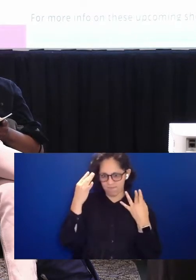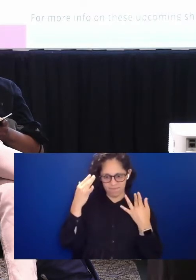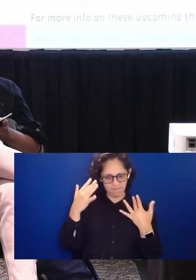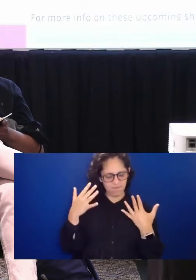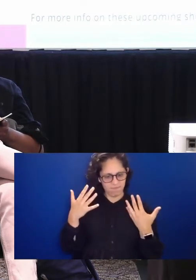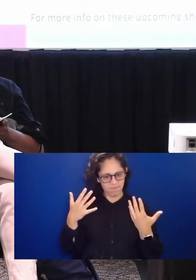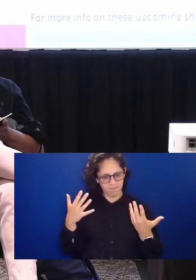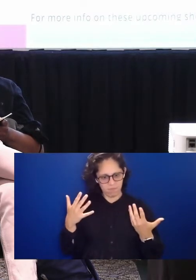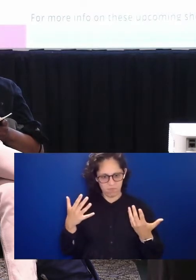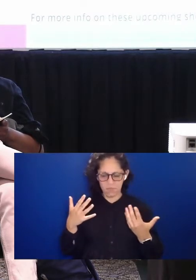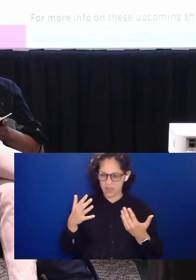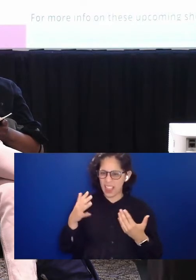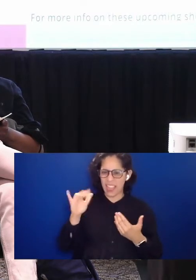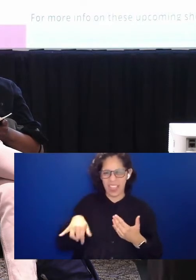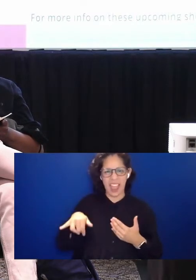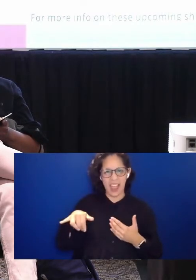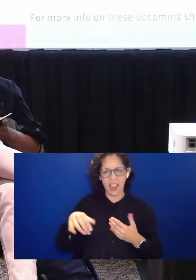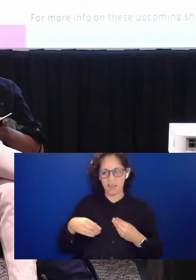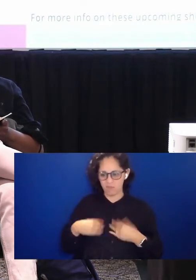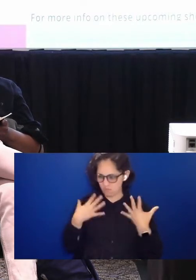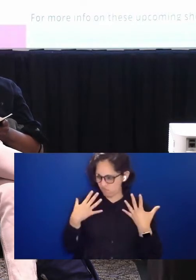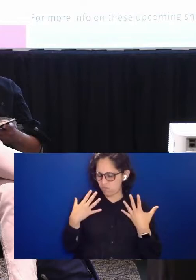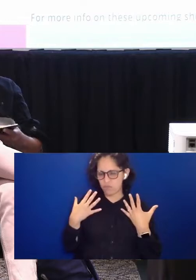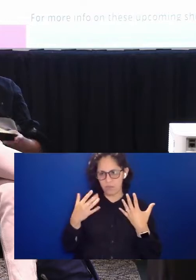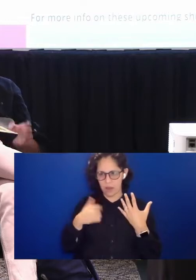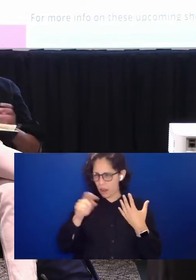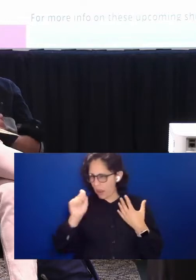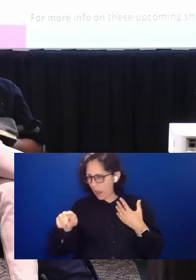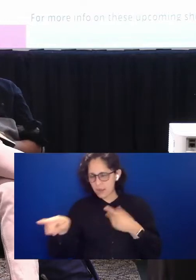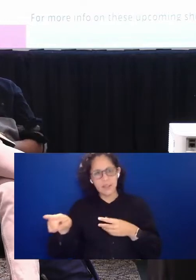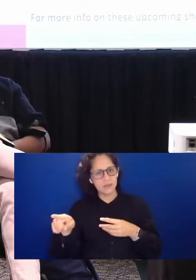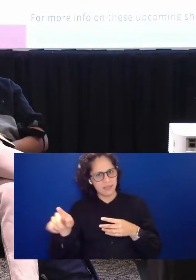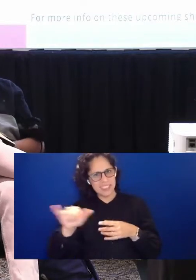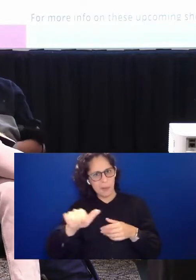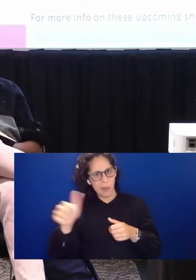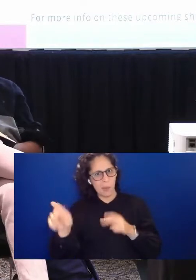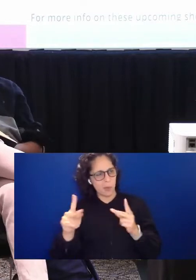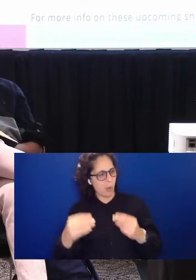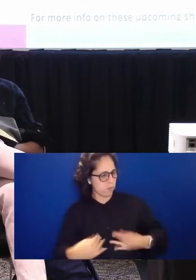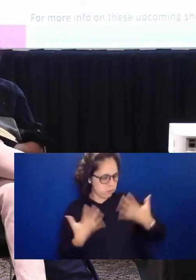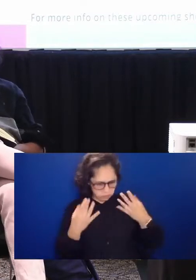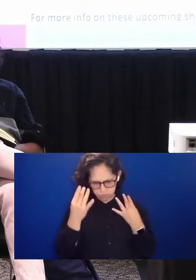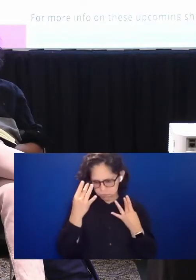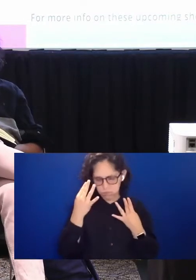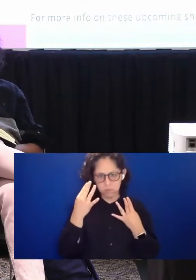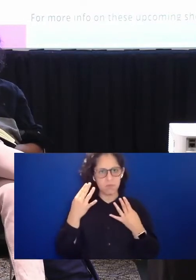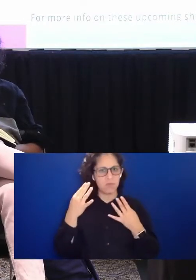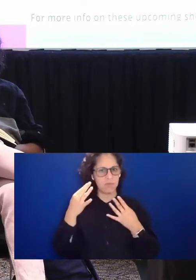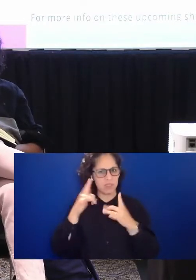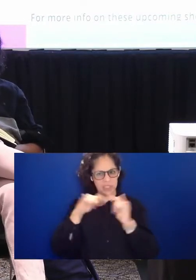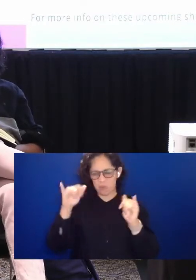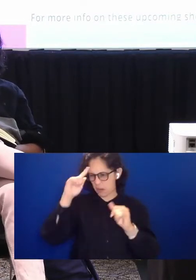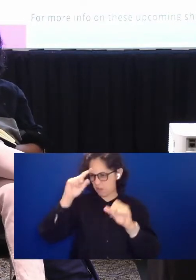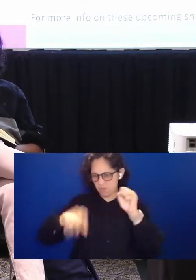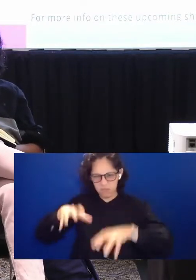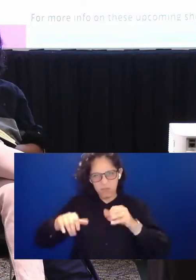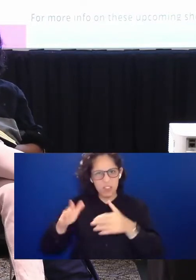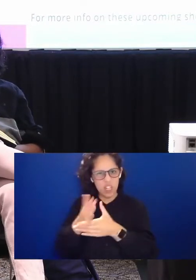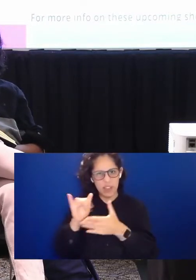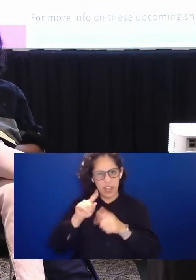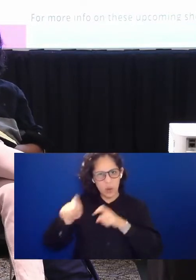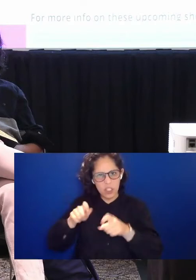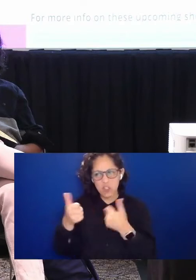be activating for other people. And that process of sharing that question together and like looking for the